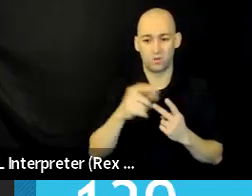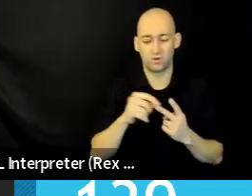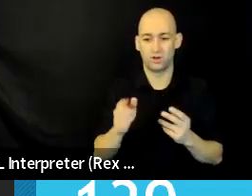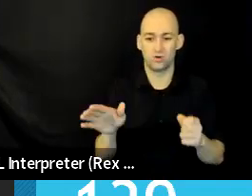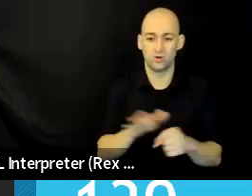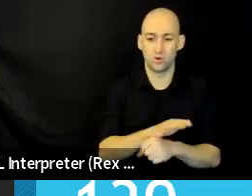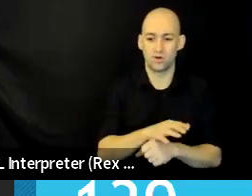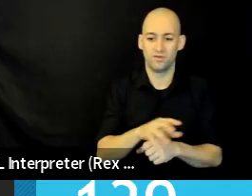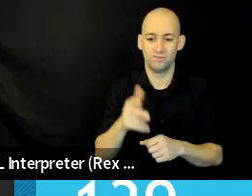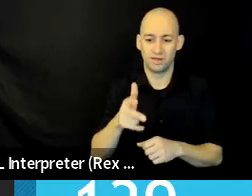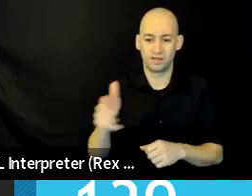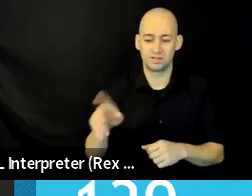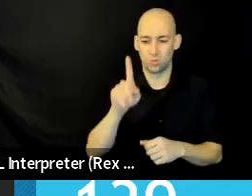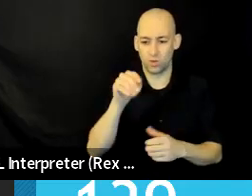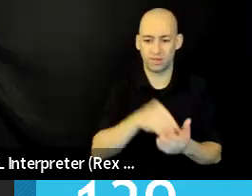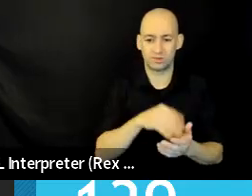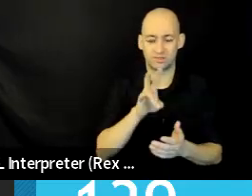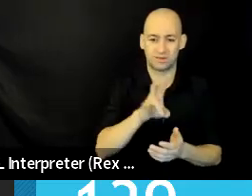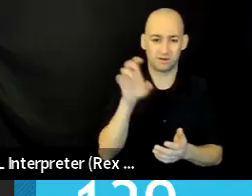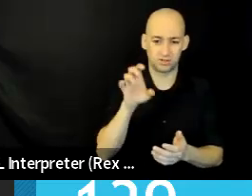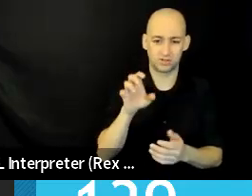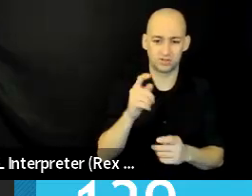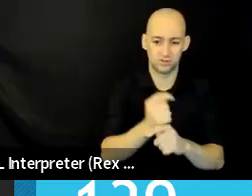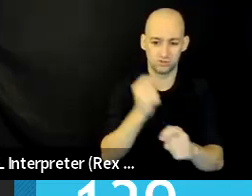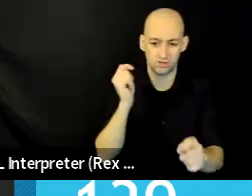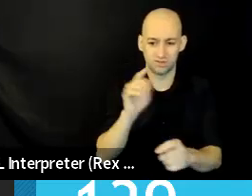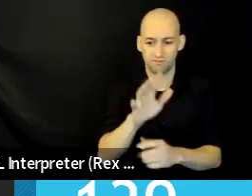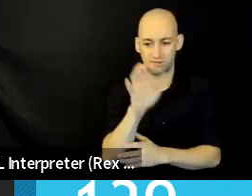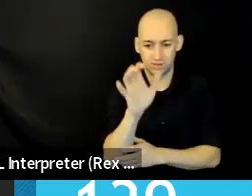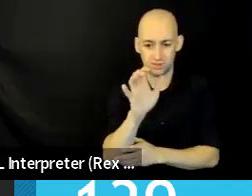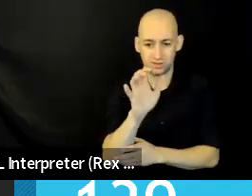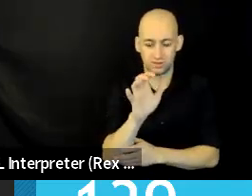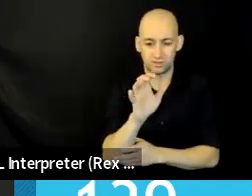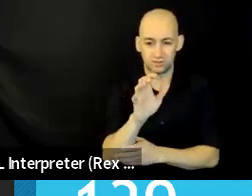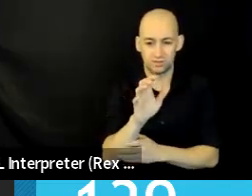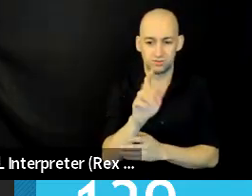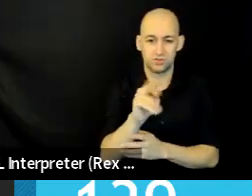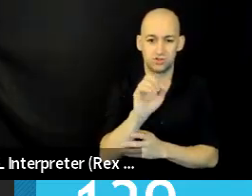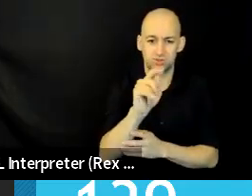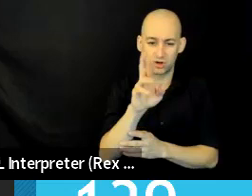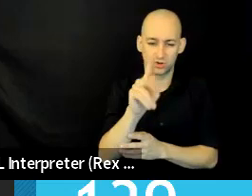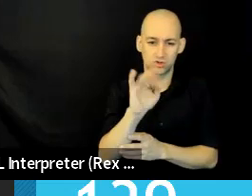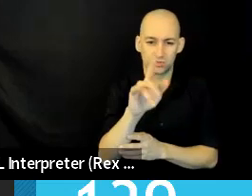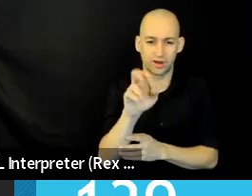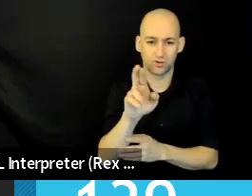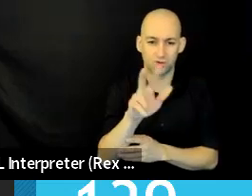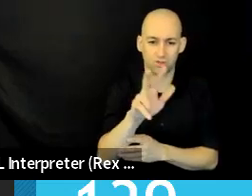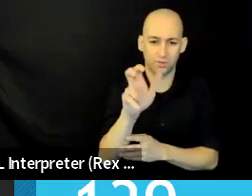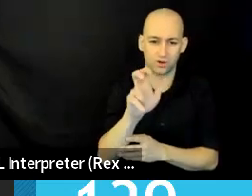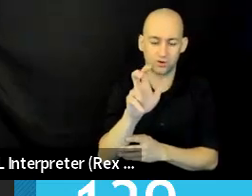approximately 1,700, trucks 500, and tractor trailer 330.